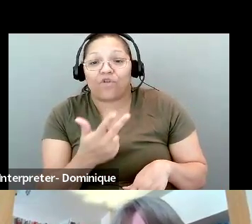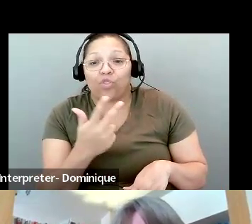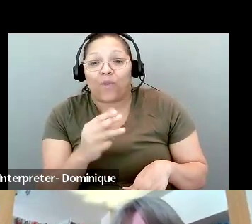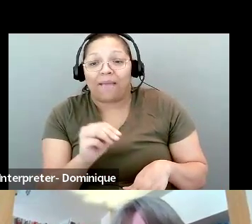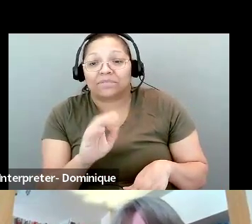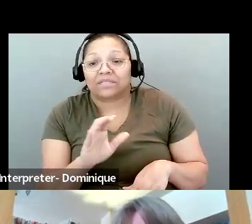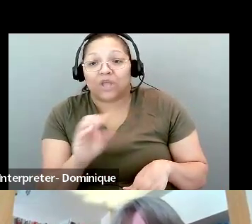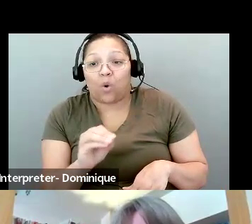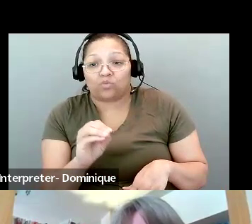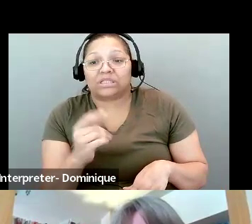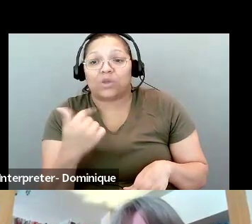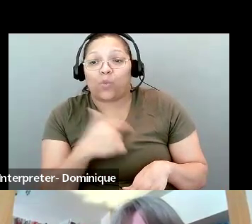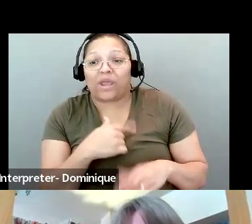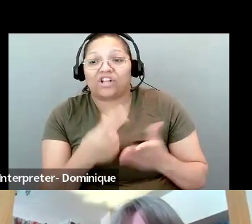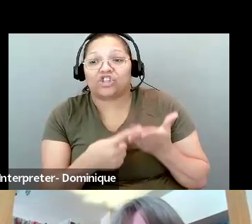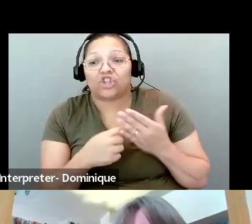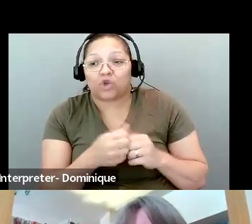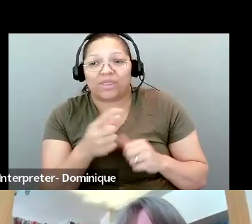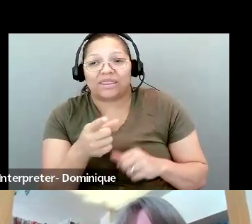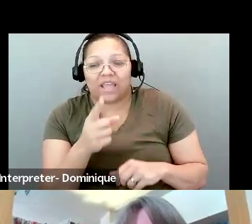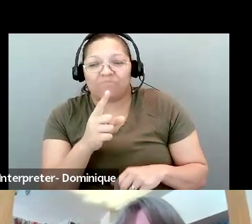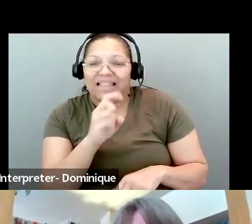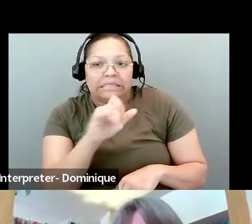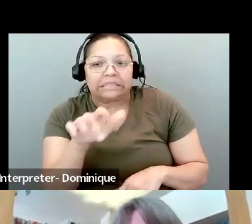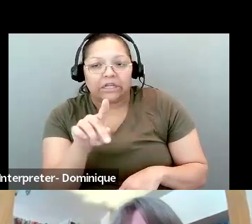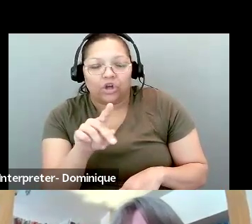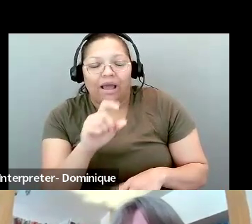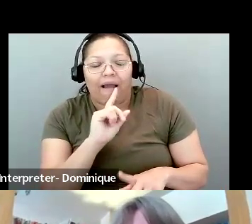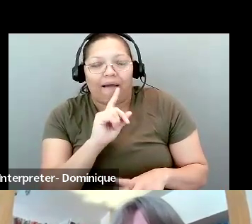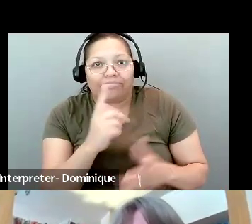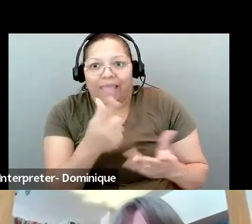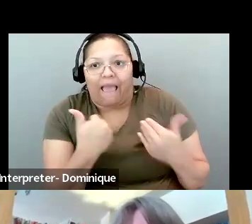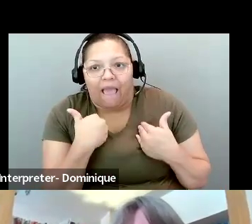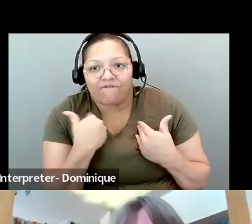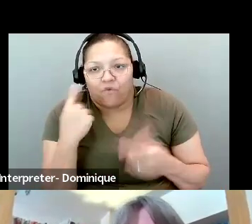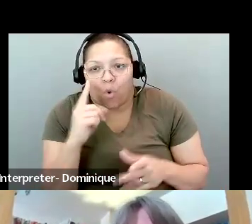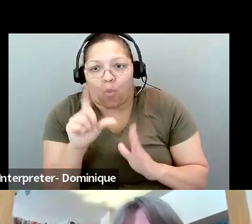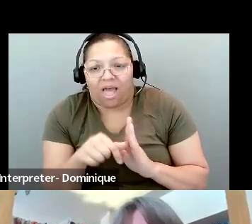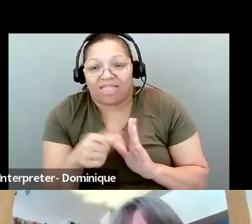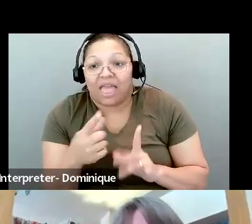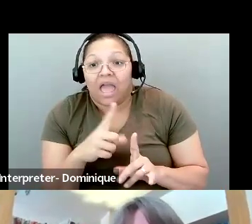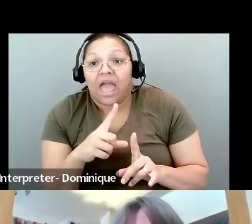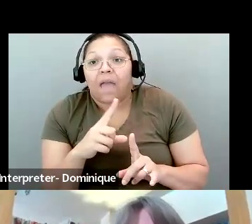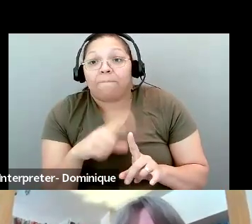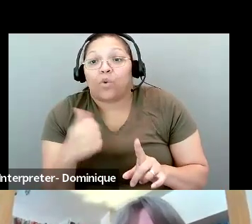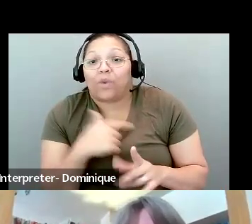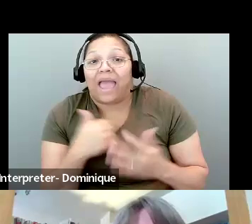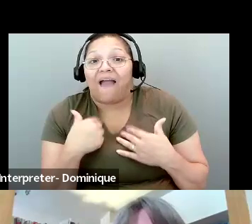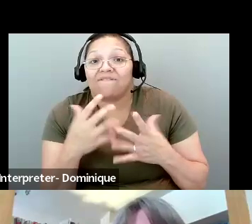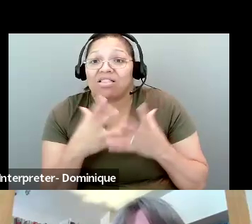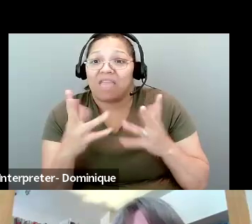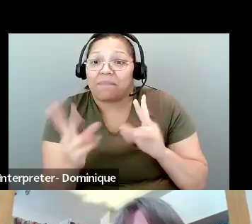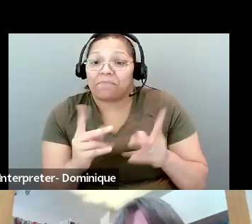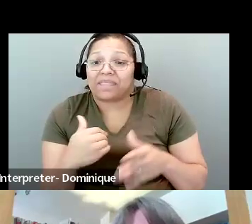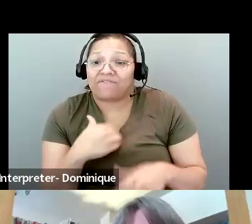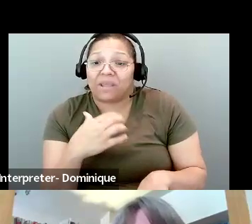we've talked with them, the Cellcast, for a while, and we have a lot of people that have a lot of complaints with